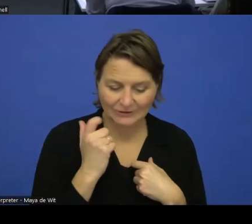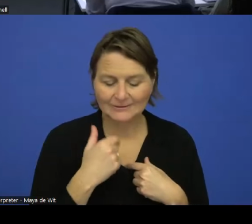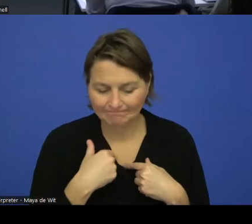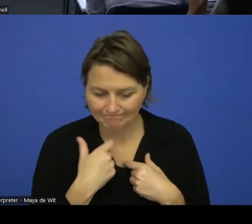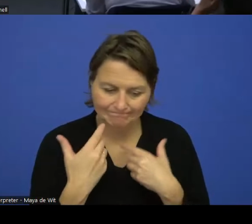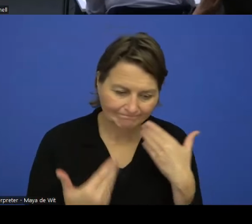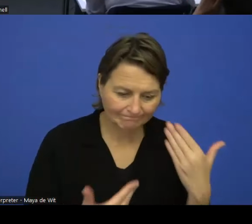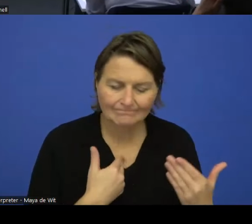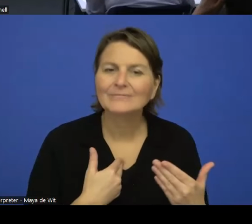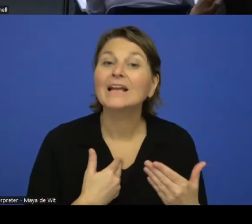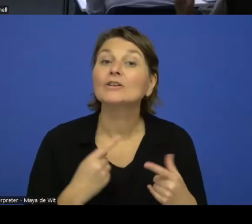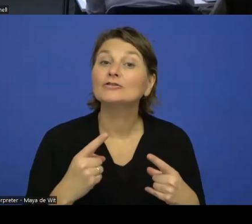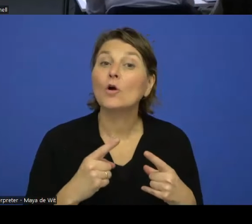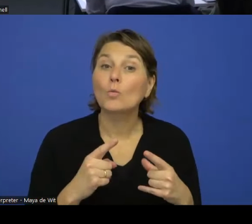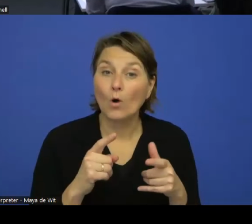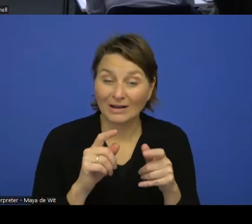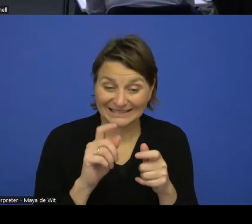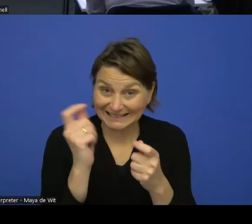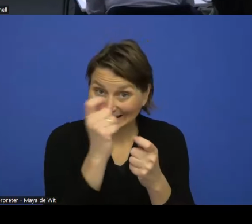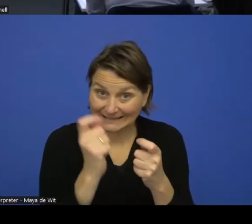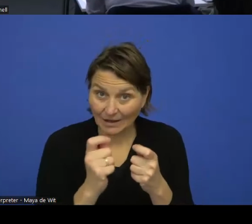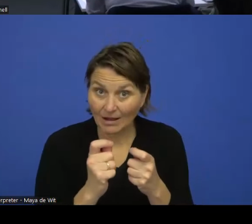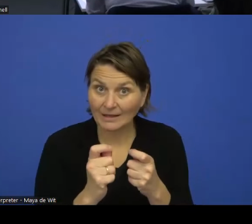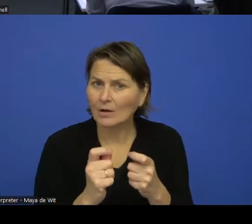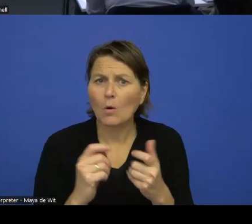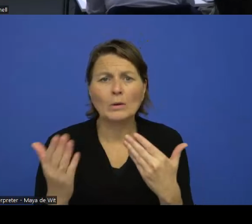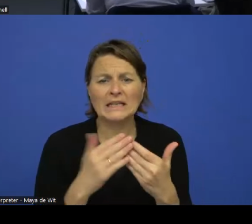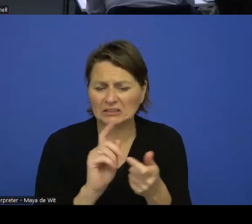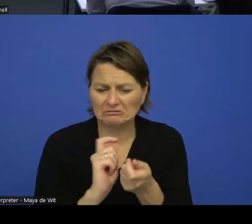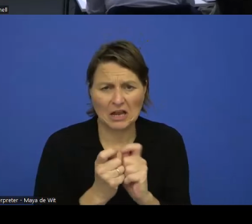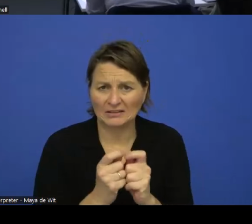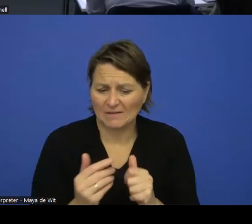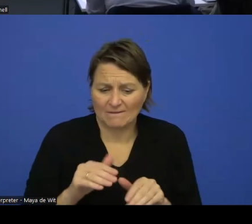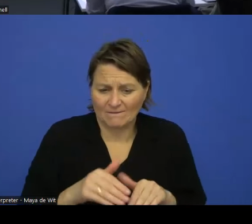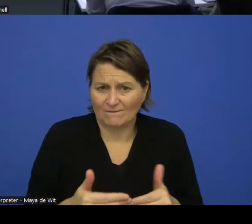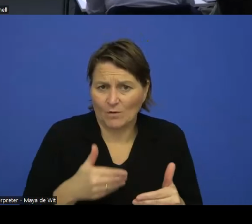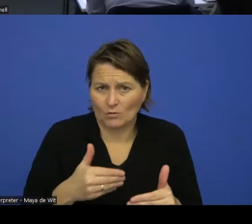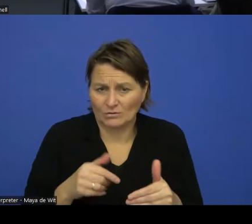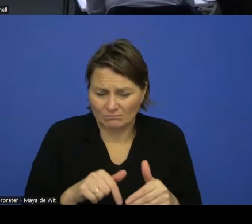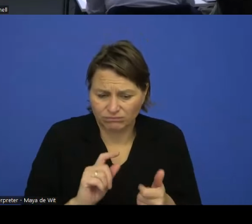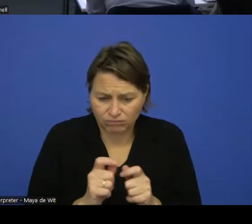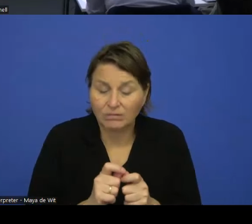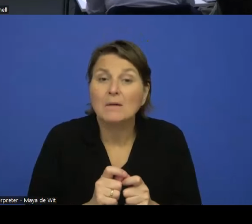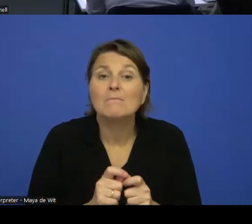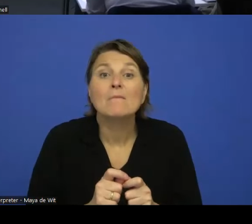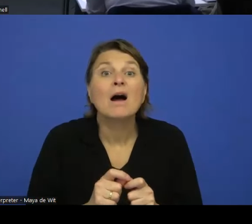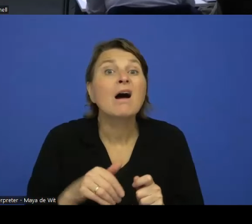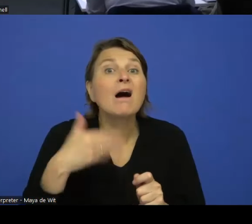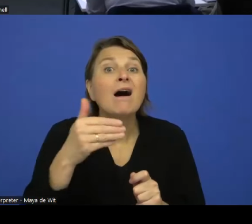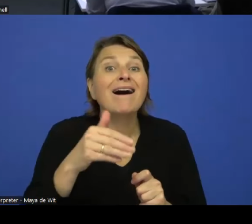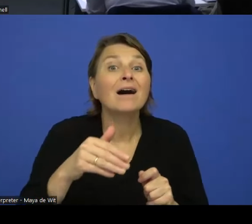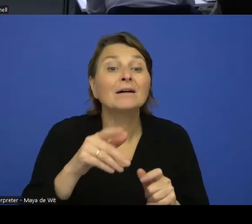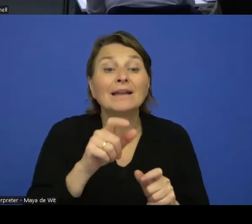early in the process, before you've locked everything in. The trouble is, early in the design process, you don't know what the impacts or the social impacts of that